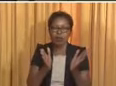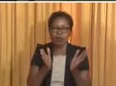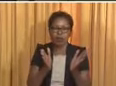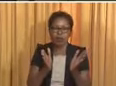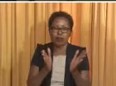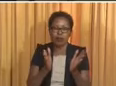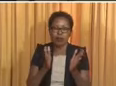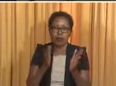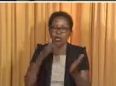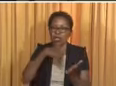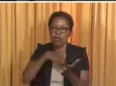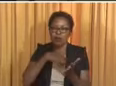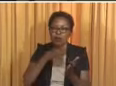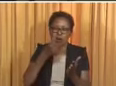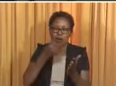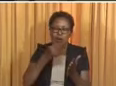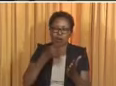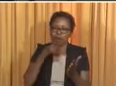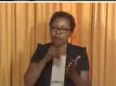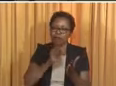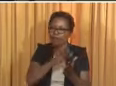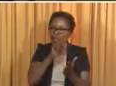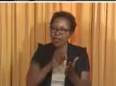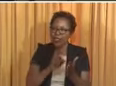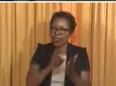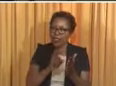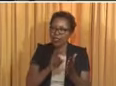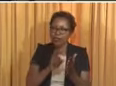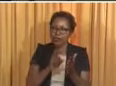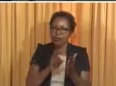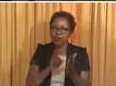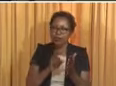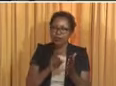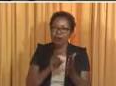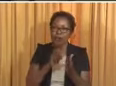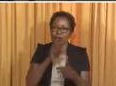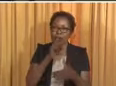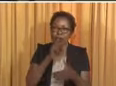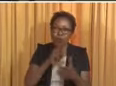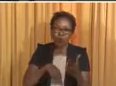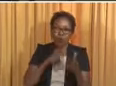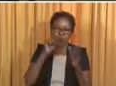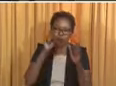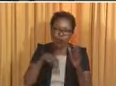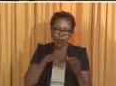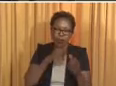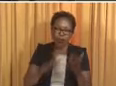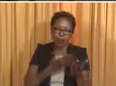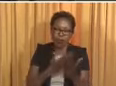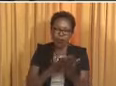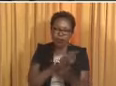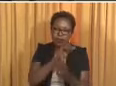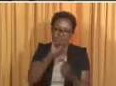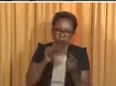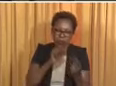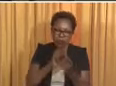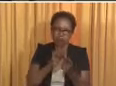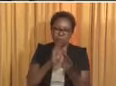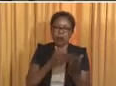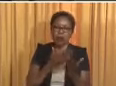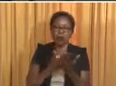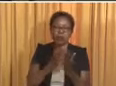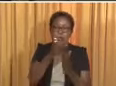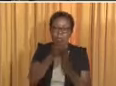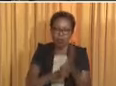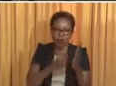of the Constitution, the test which a court ought to apply is against a particular provision. So to my mind, Article